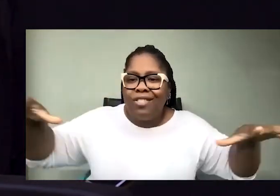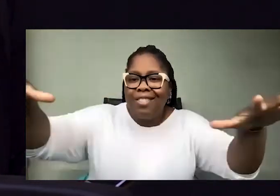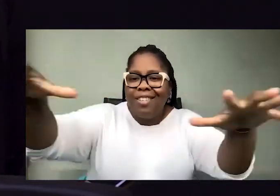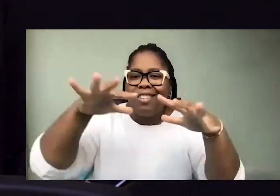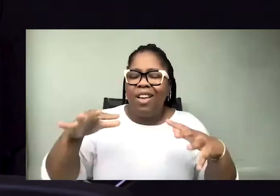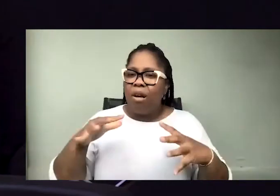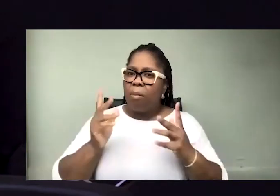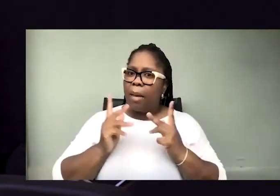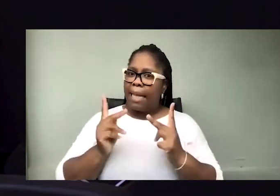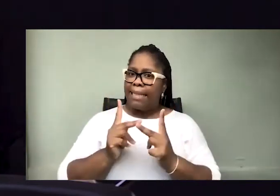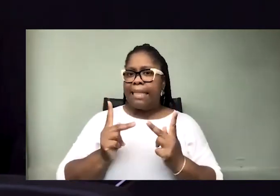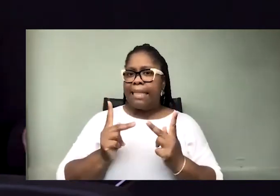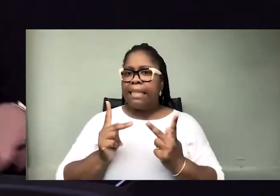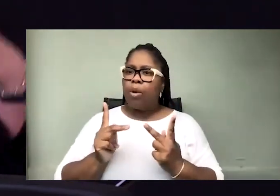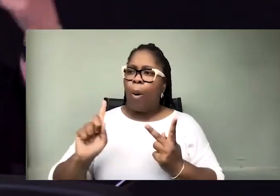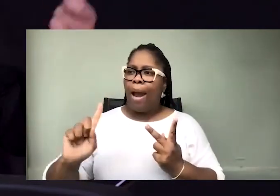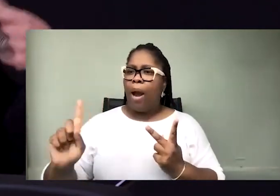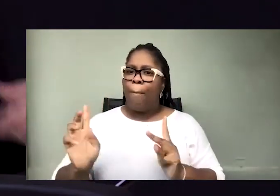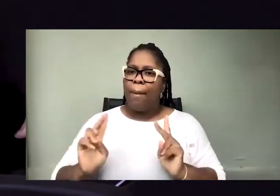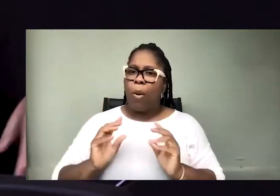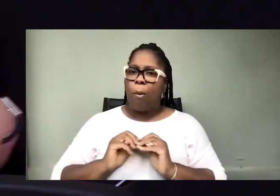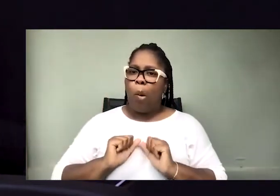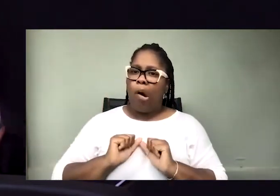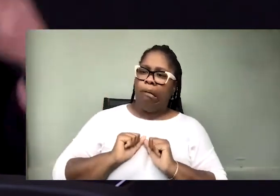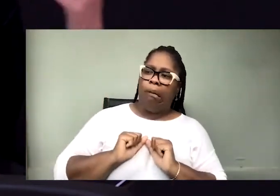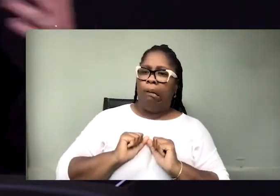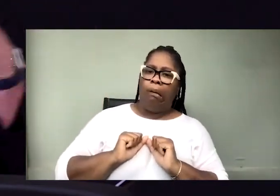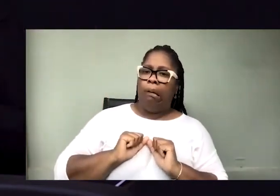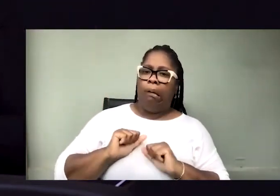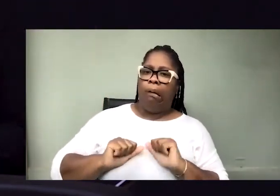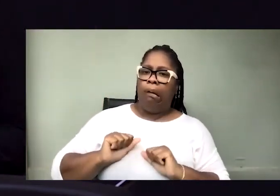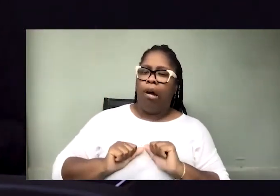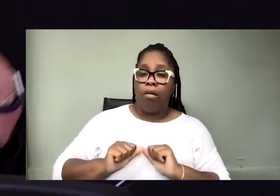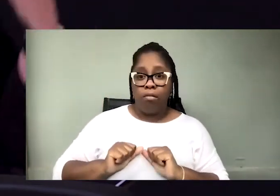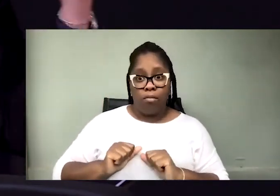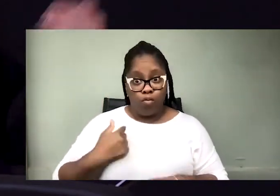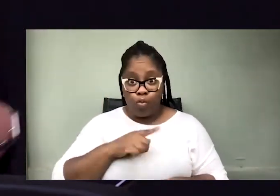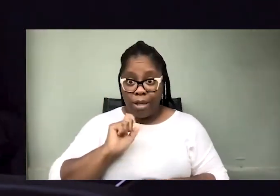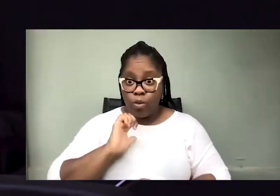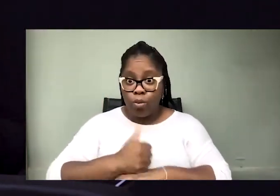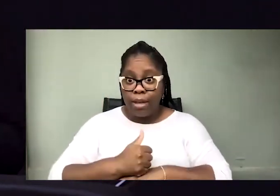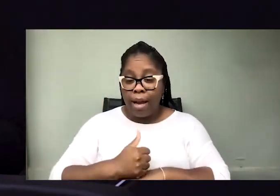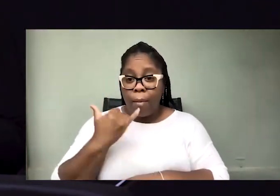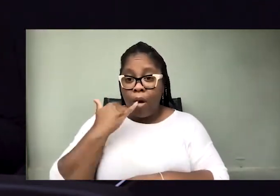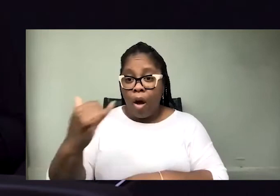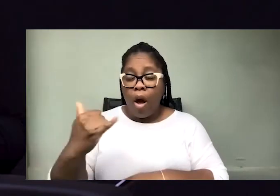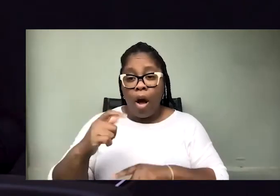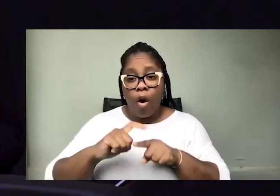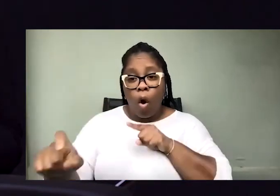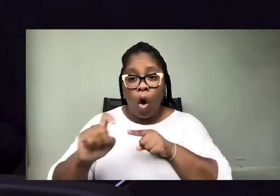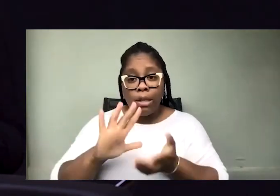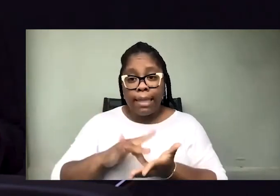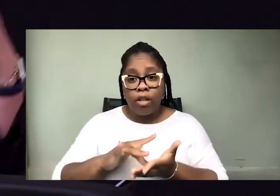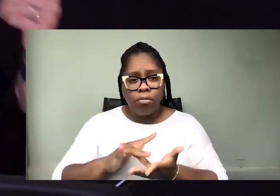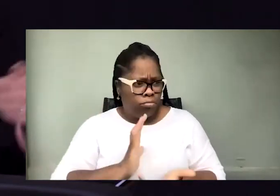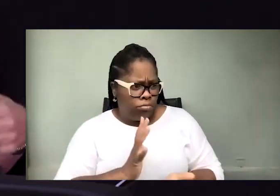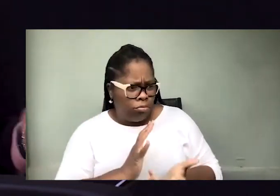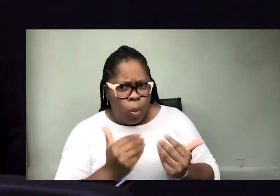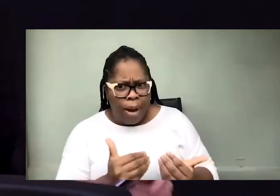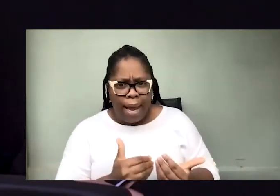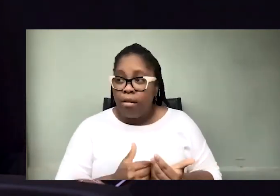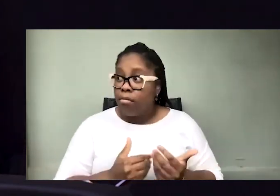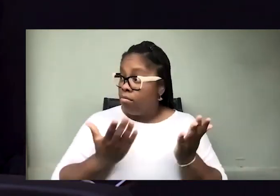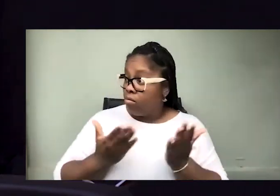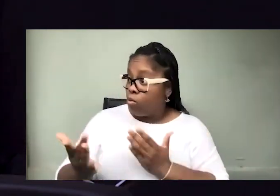that maybe are a little hesitant, and do we need to stand up a call center? Sure, let's do it. And do we need to, you know, bring technology to the table?